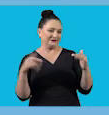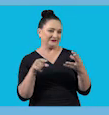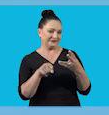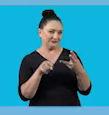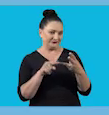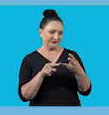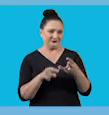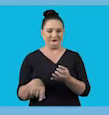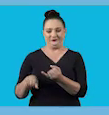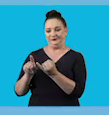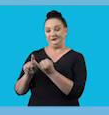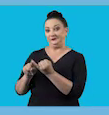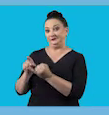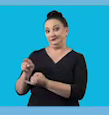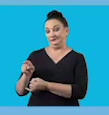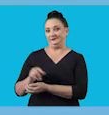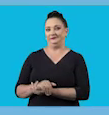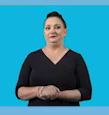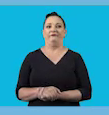we have liquids,